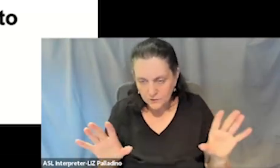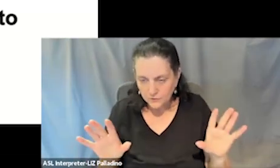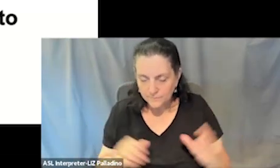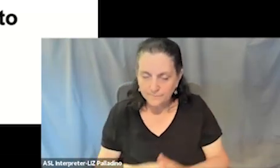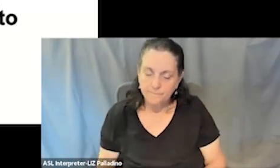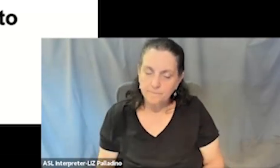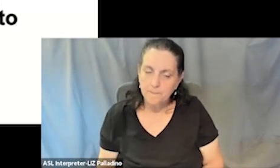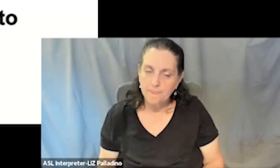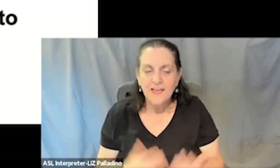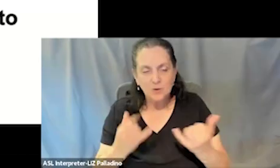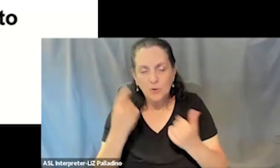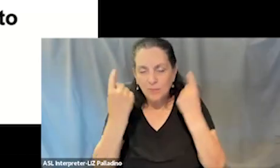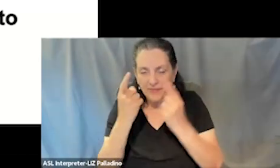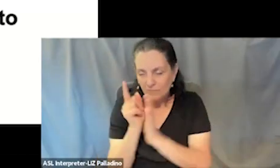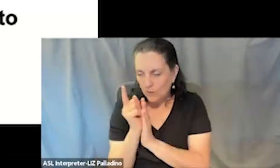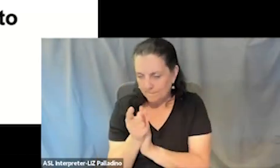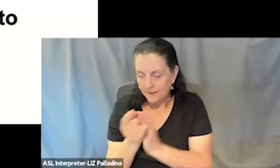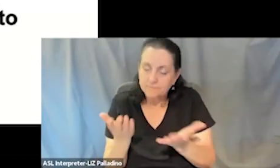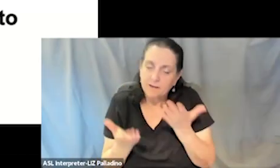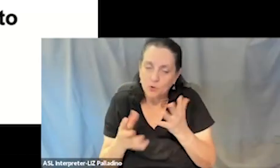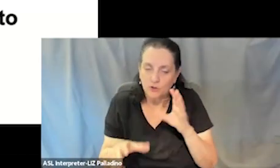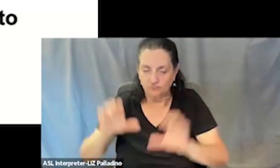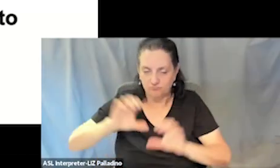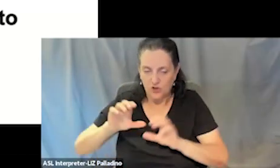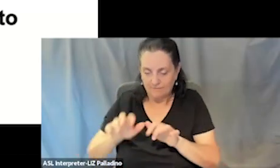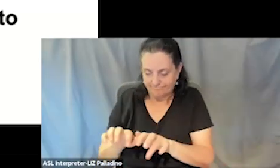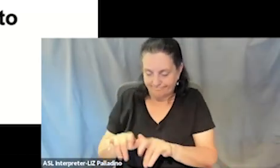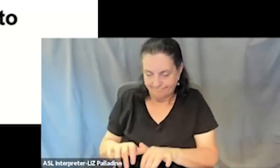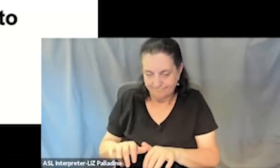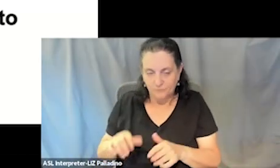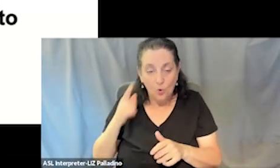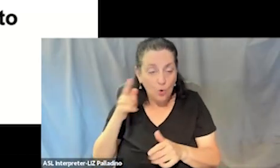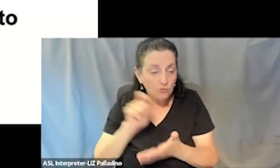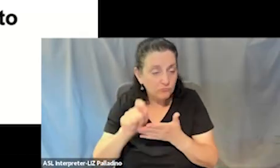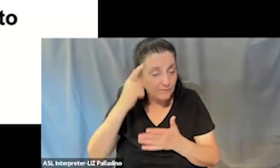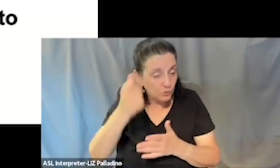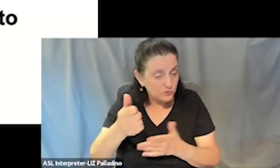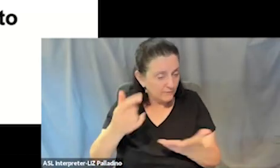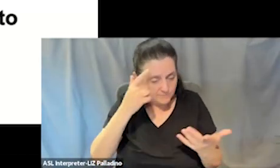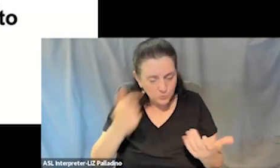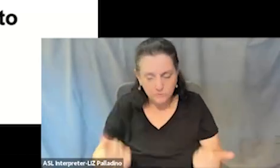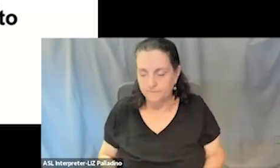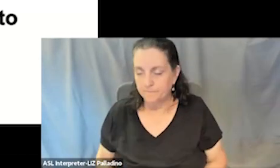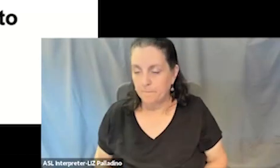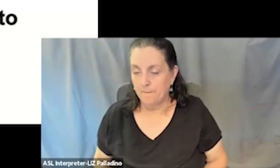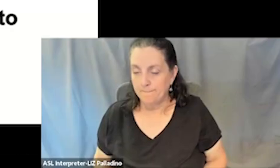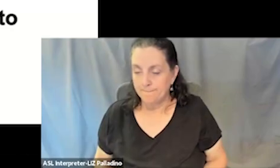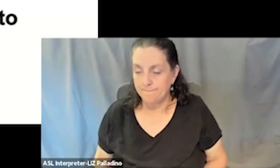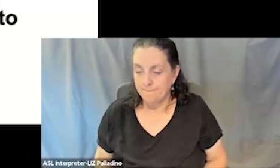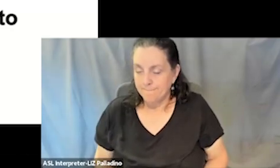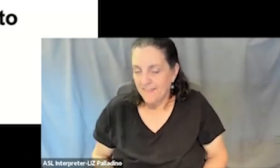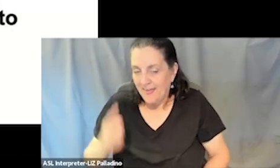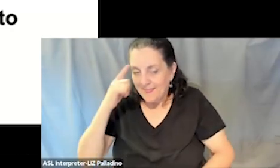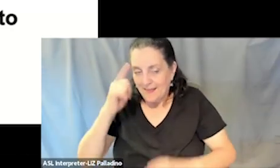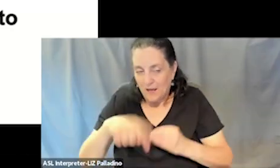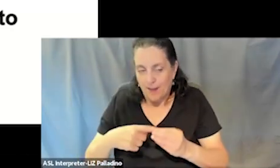Just take a moment and think. You can drop it in the chat, or you can write it on a piece of paper for yourself. Think about maybe what you have coming up